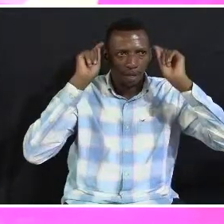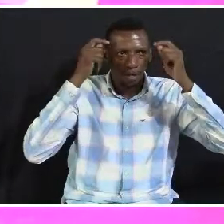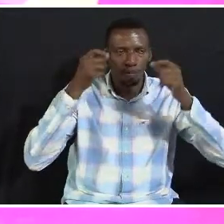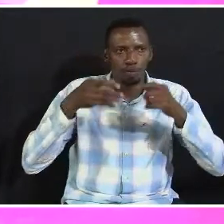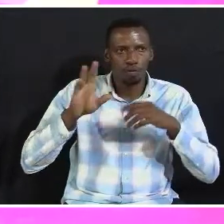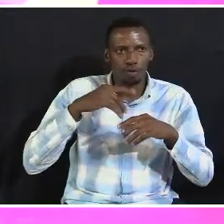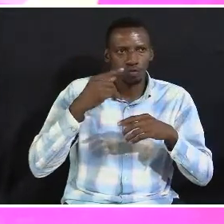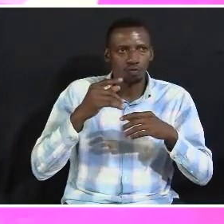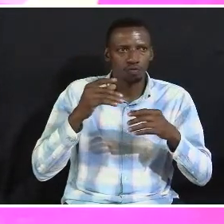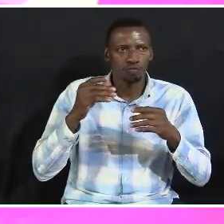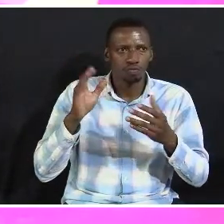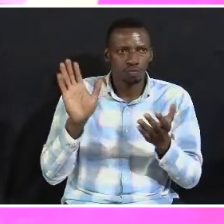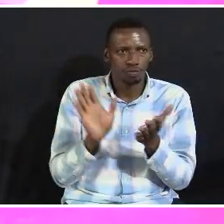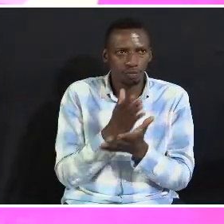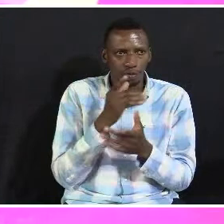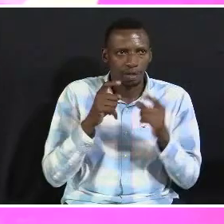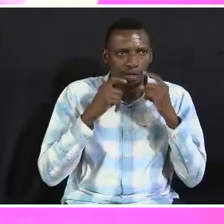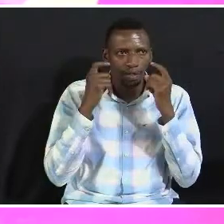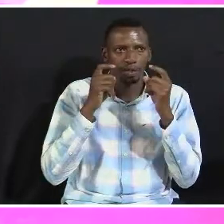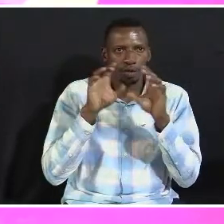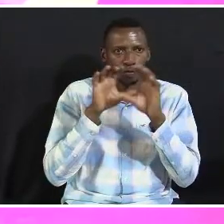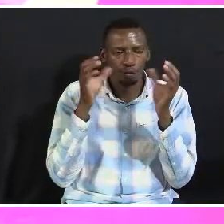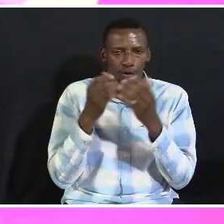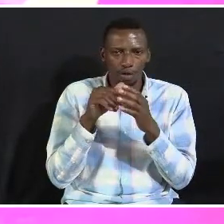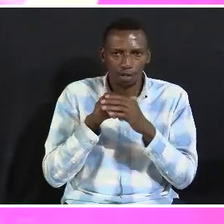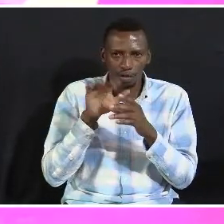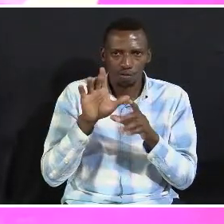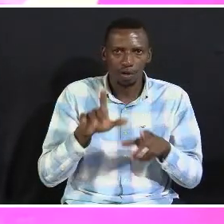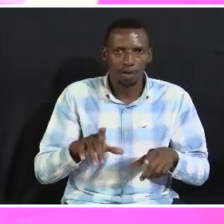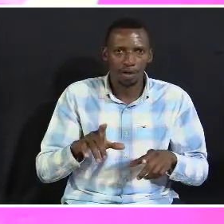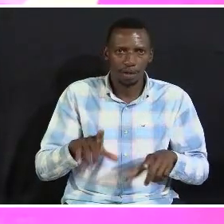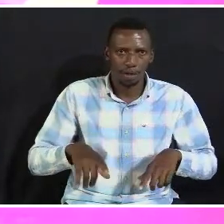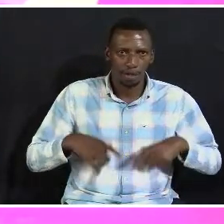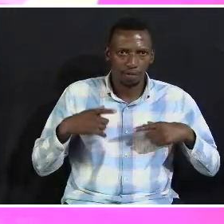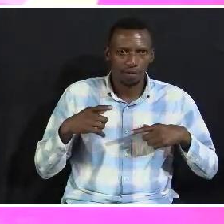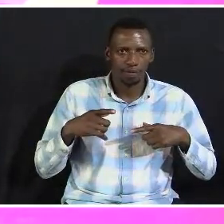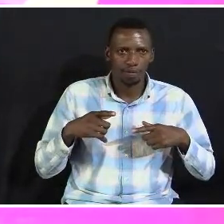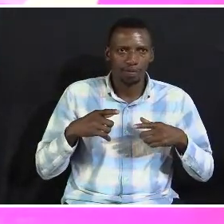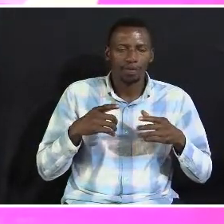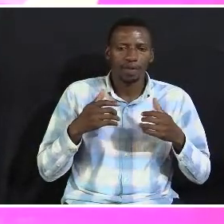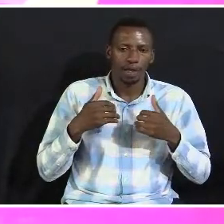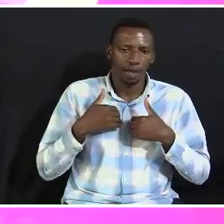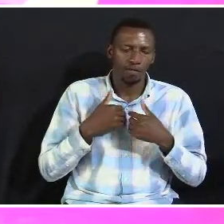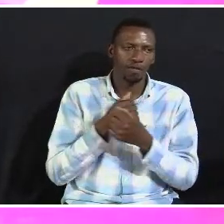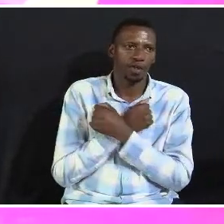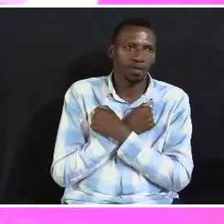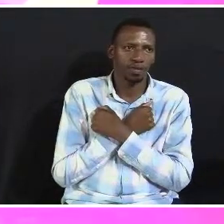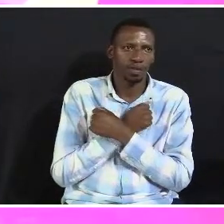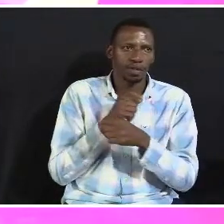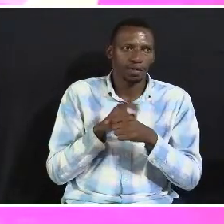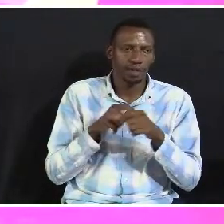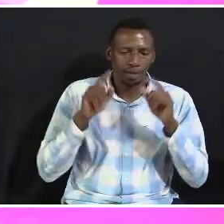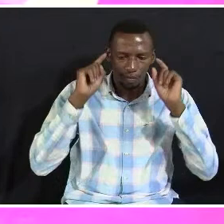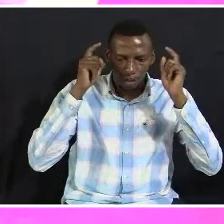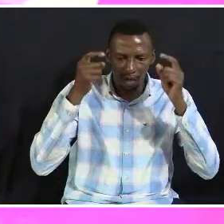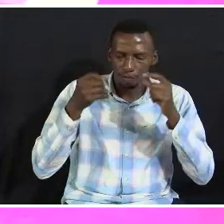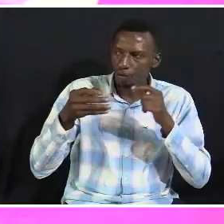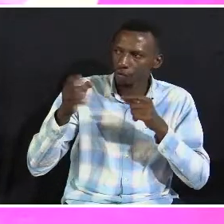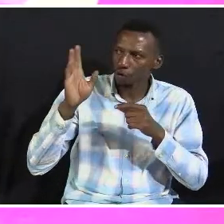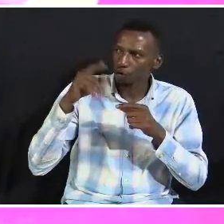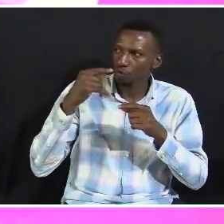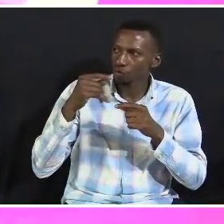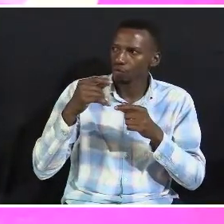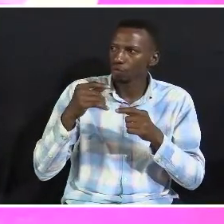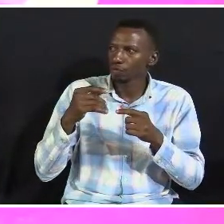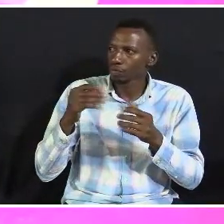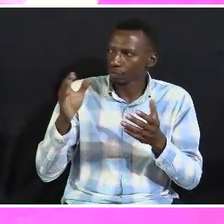the sin of the world is in our lives, there is love. When the Lamb of God who takes away the sin of the world is in